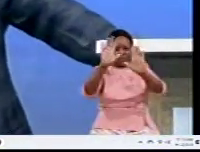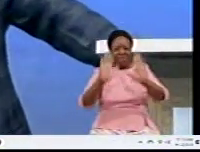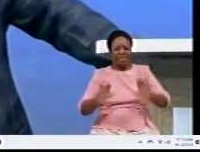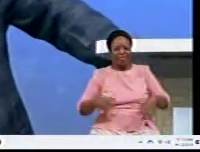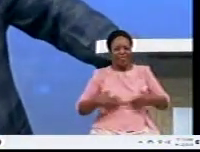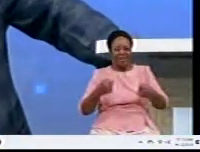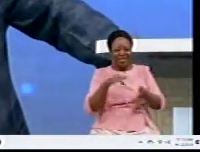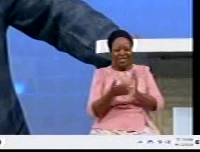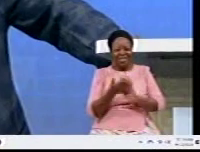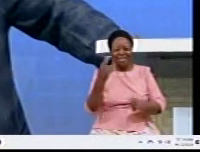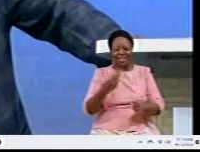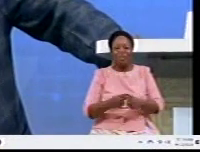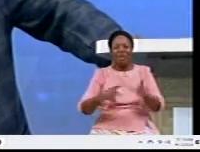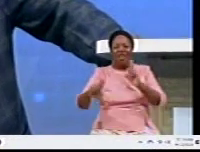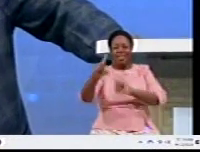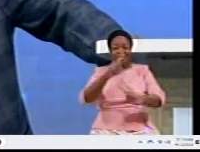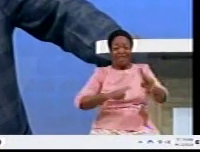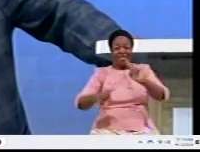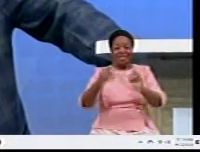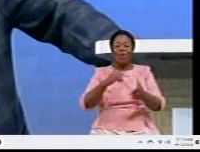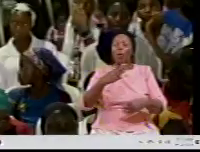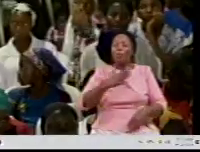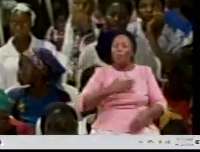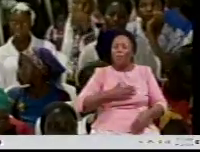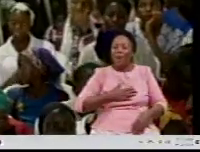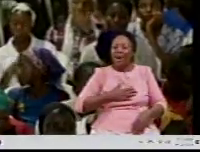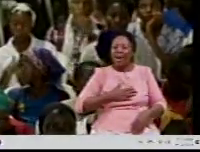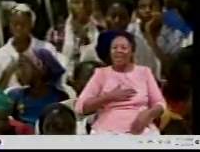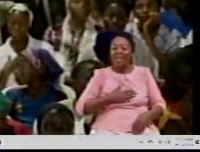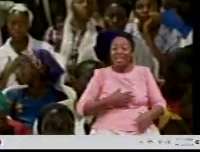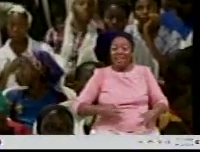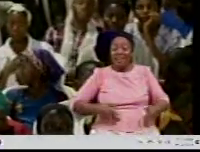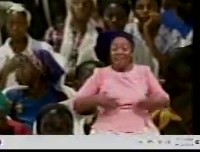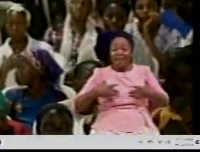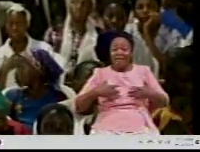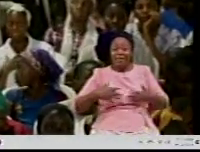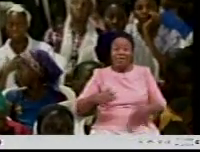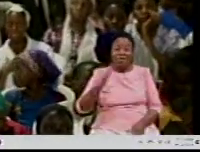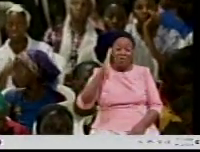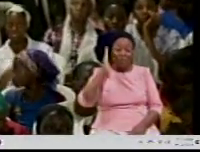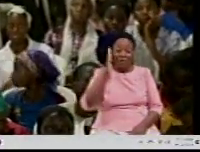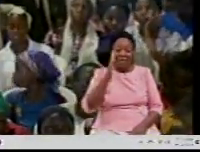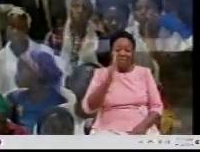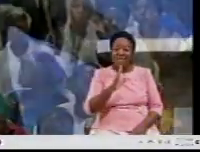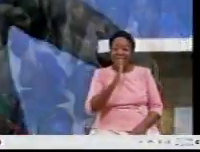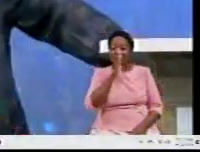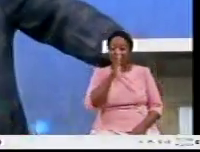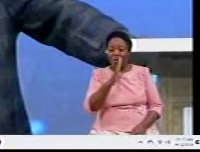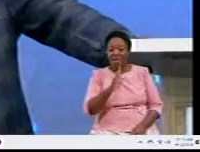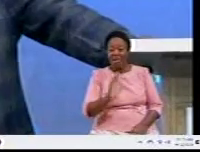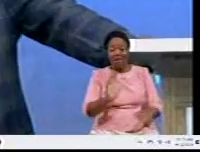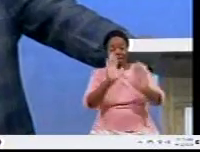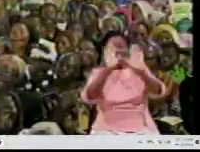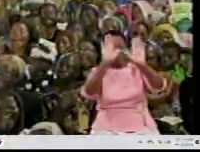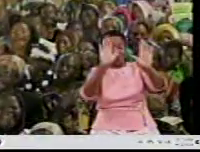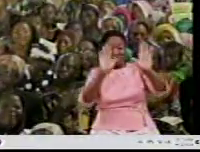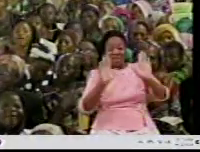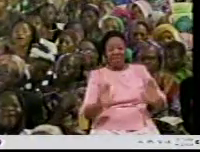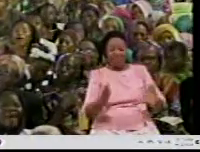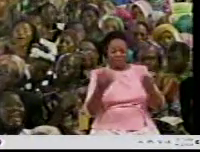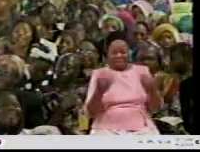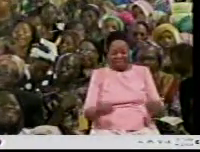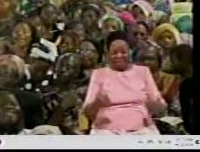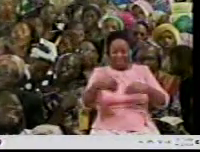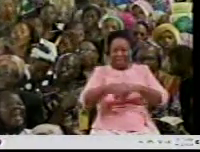My life will be wonderful from tonight. Let the heavens hear you.